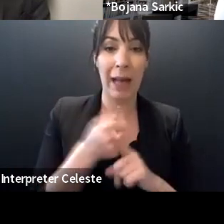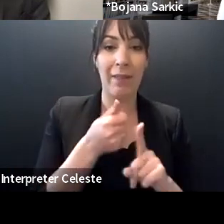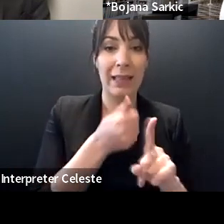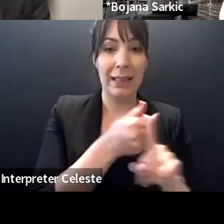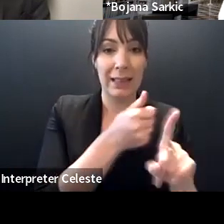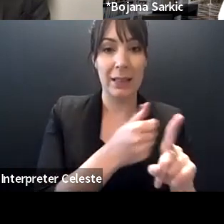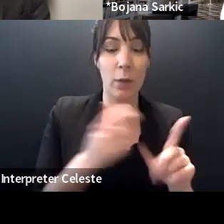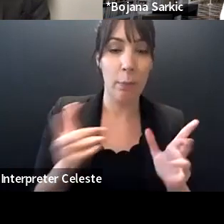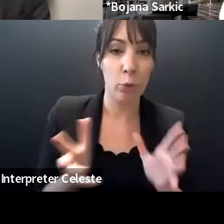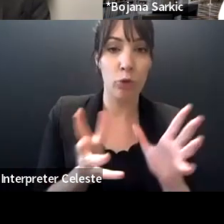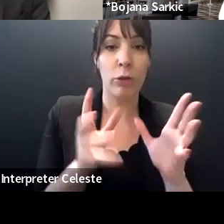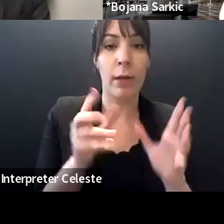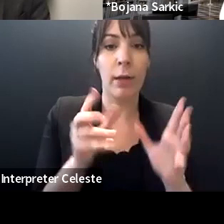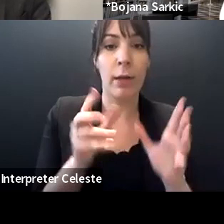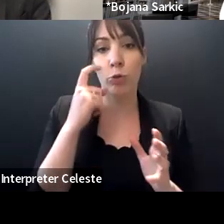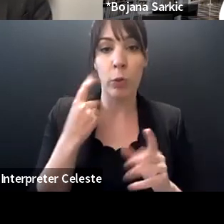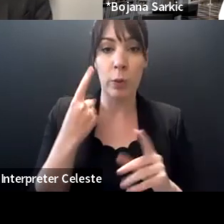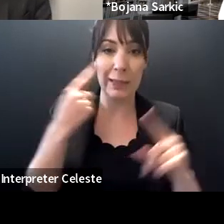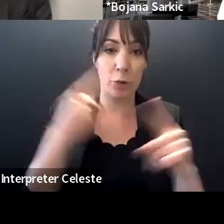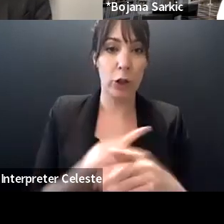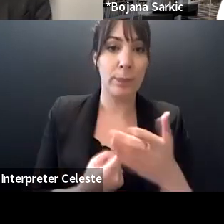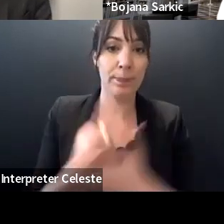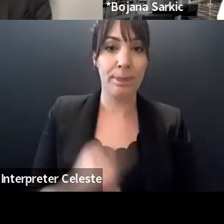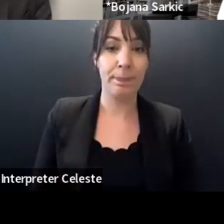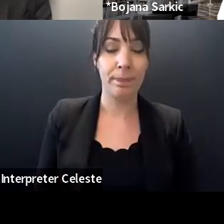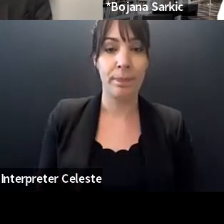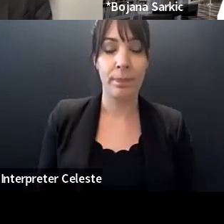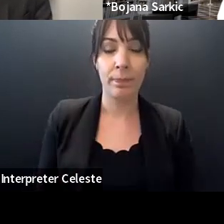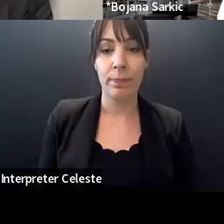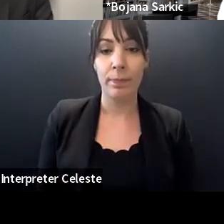this forward for some change to happen.